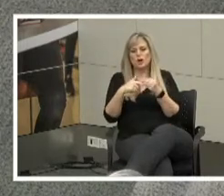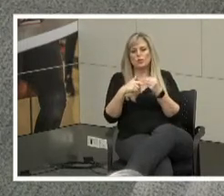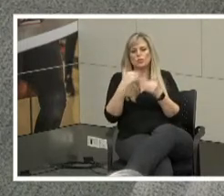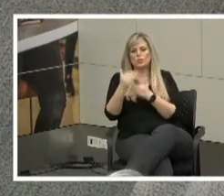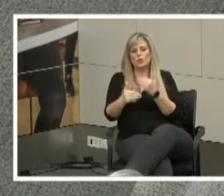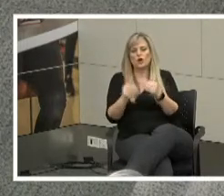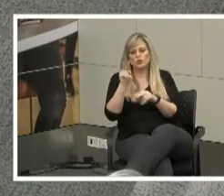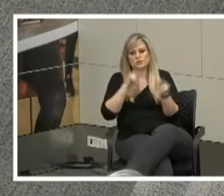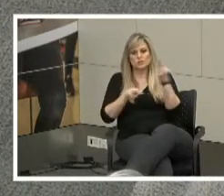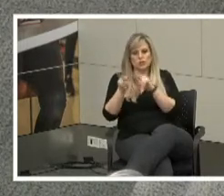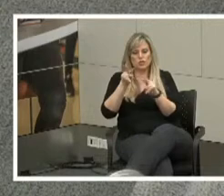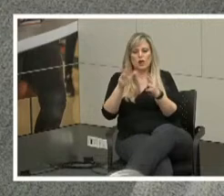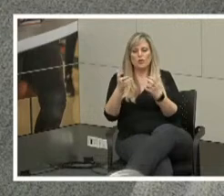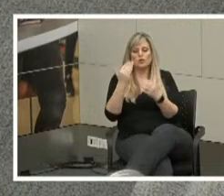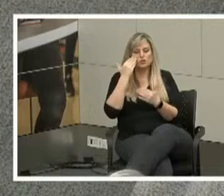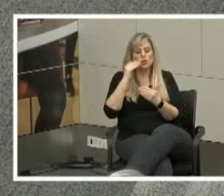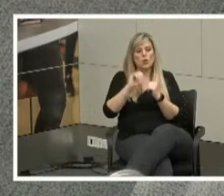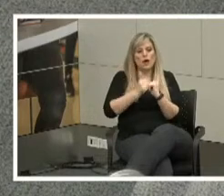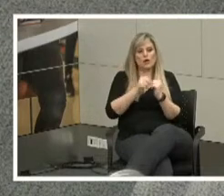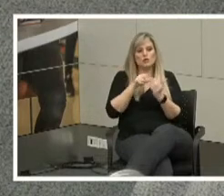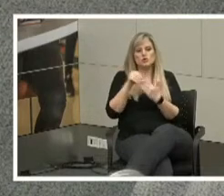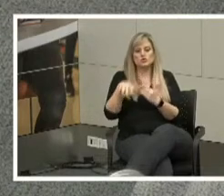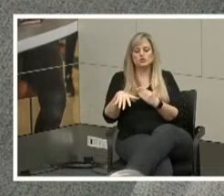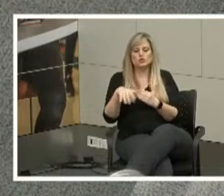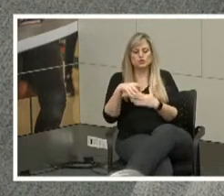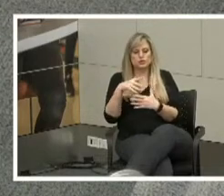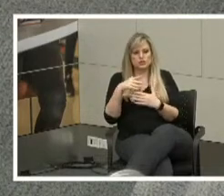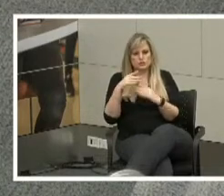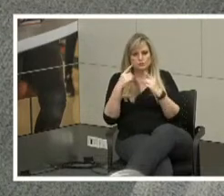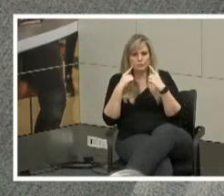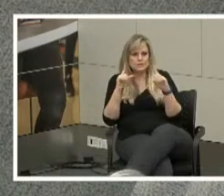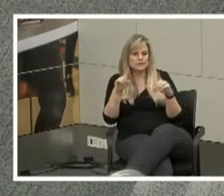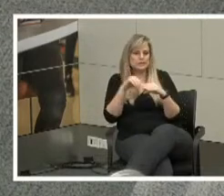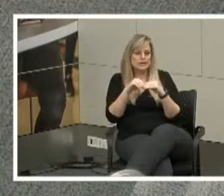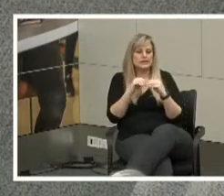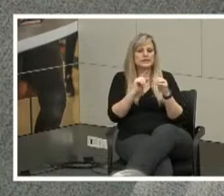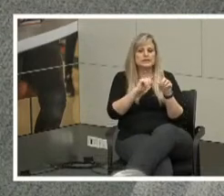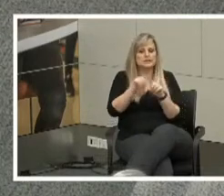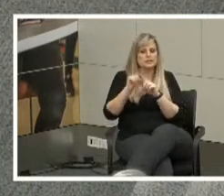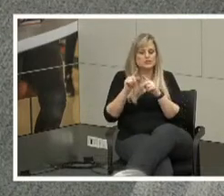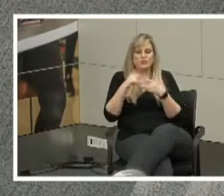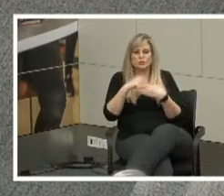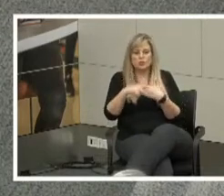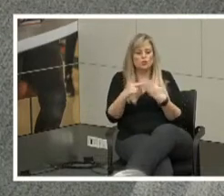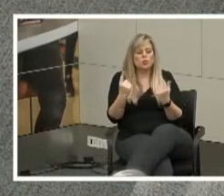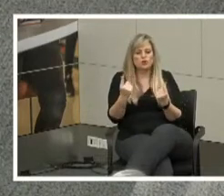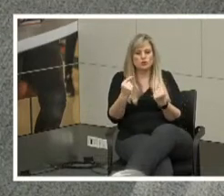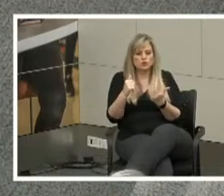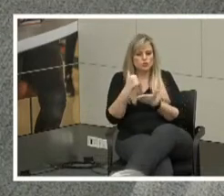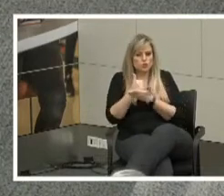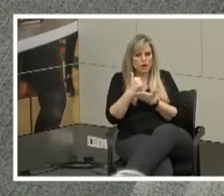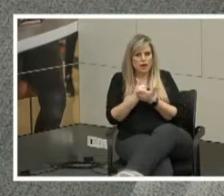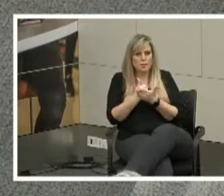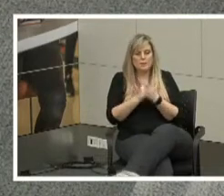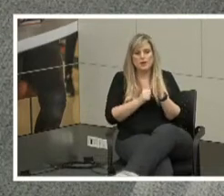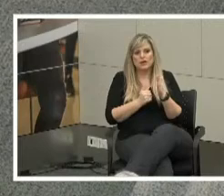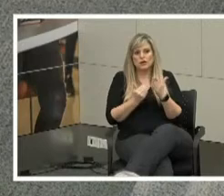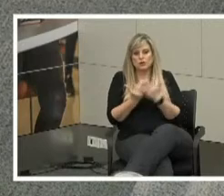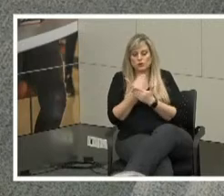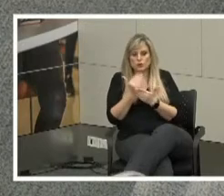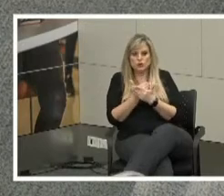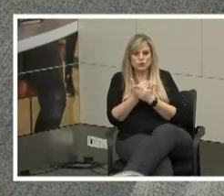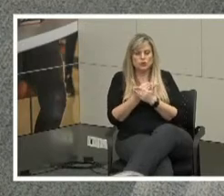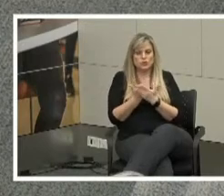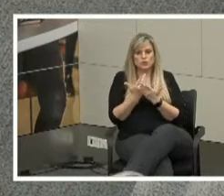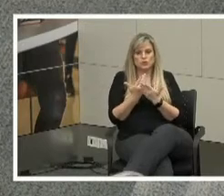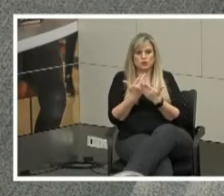students are doing in specific programs what are you doing to prepare emerging bilinguals and emerging bilinguals with disabilities to be TSI